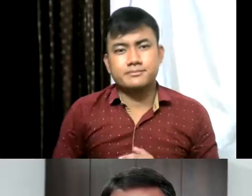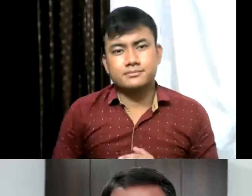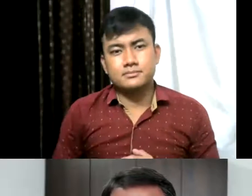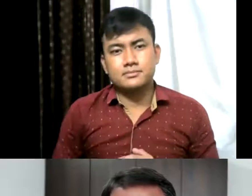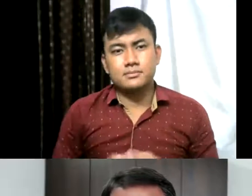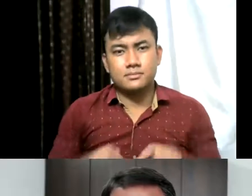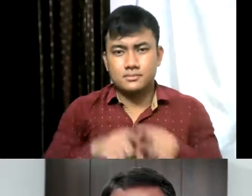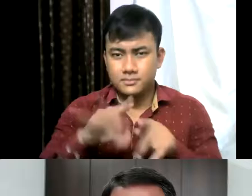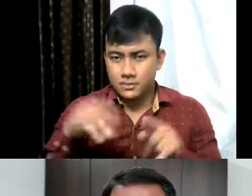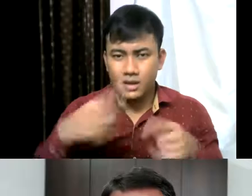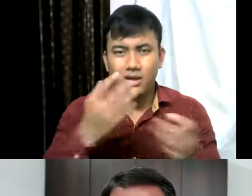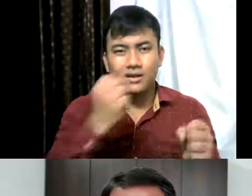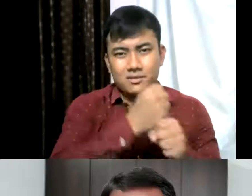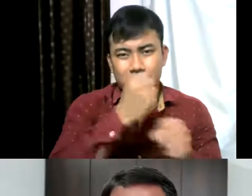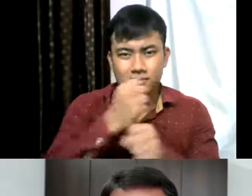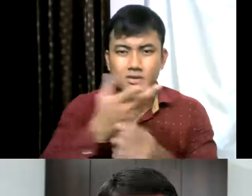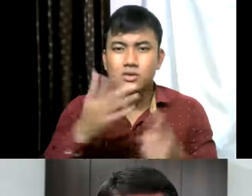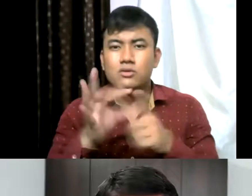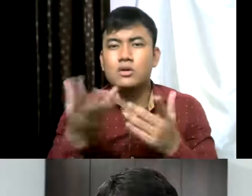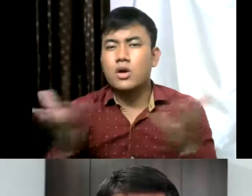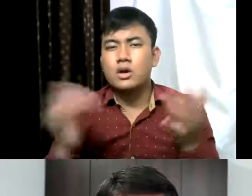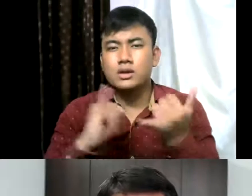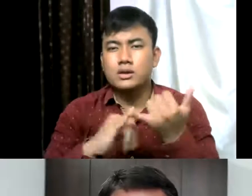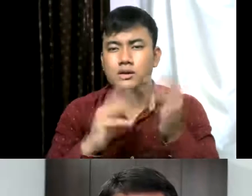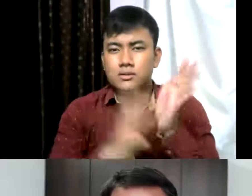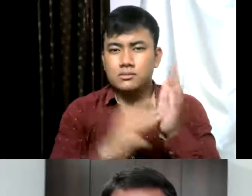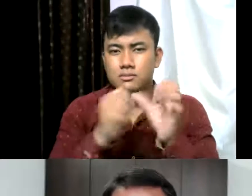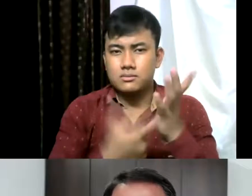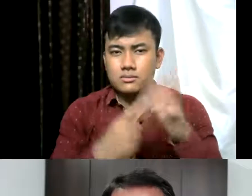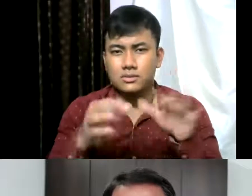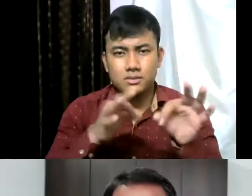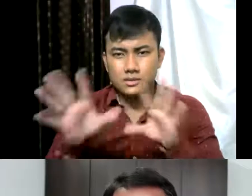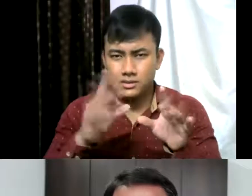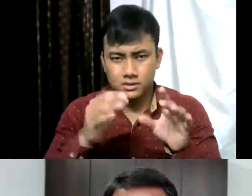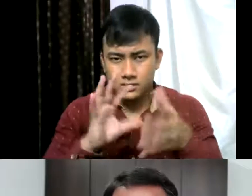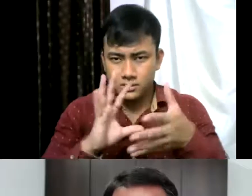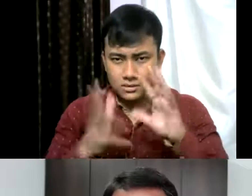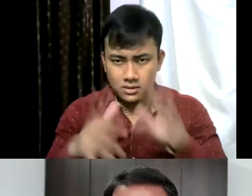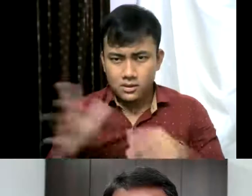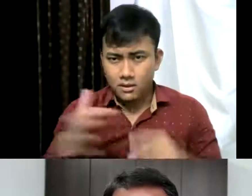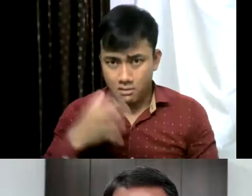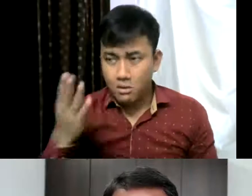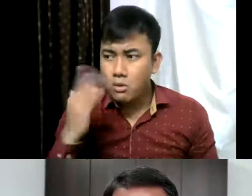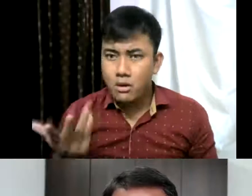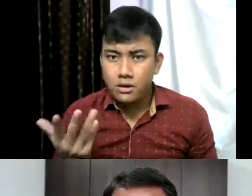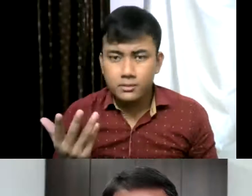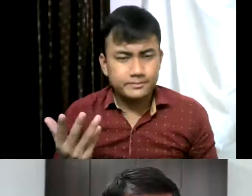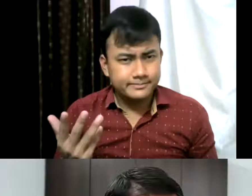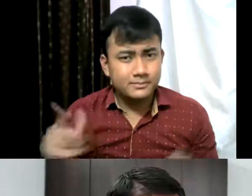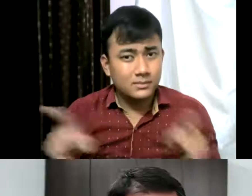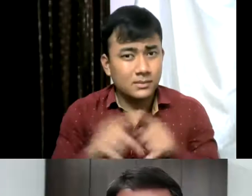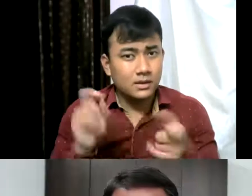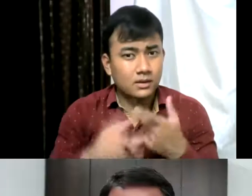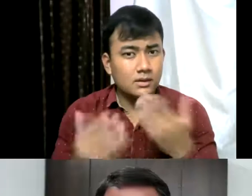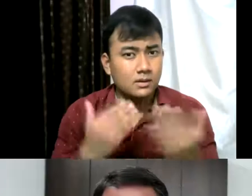what our government is doing by building smart cities. Did you ask the women and children whether they wanted smart cities? No, you didn't, right? And similarly, I think,